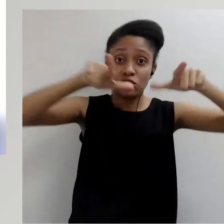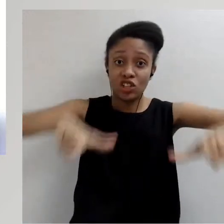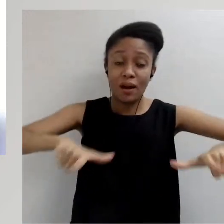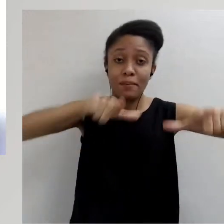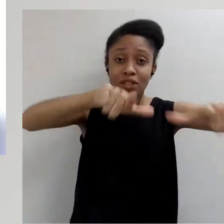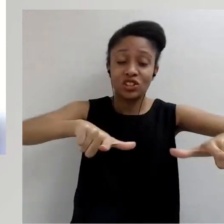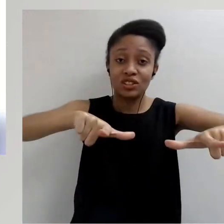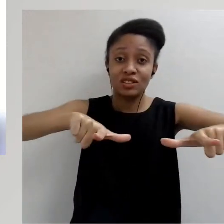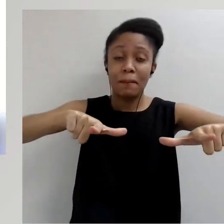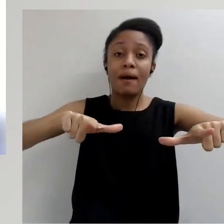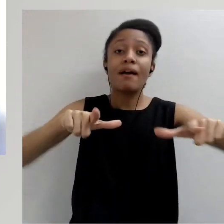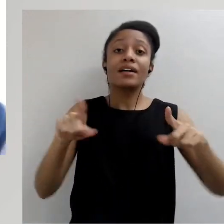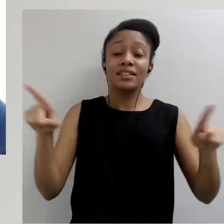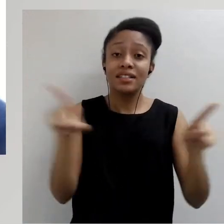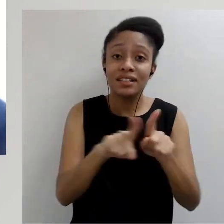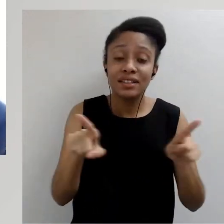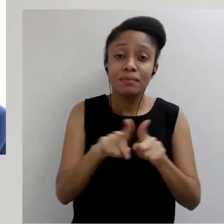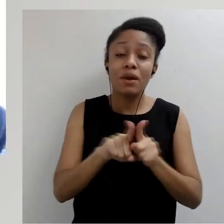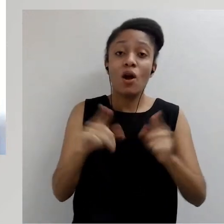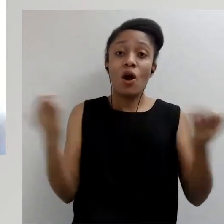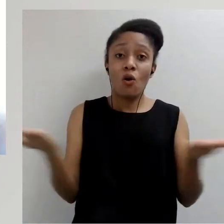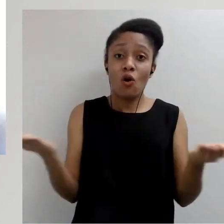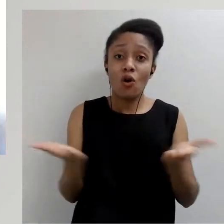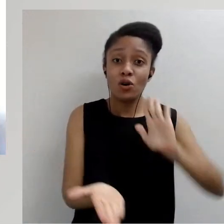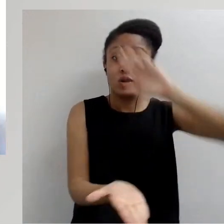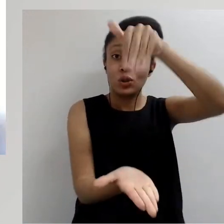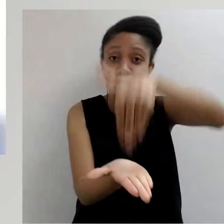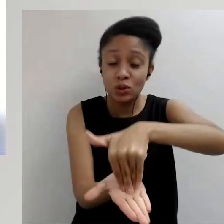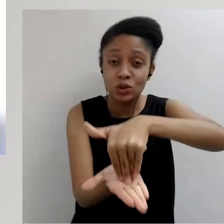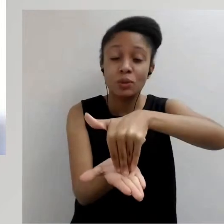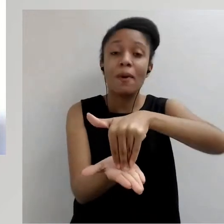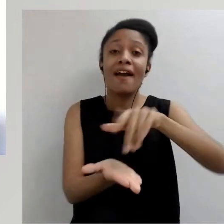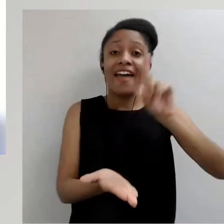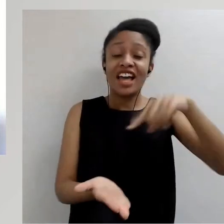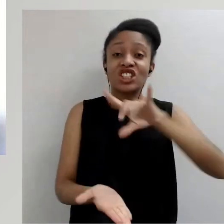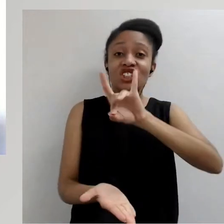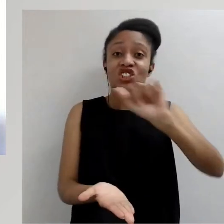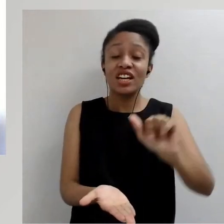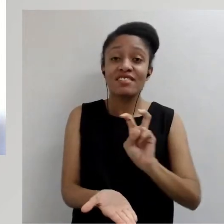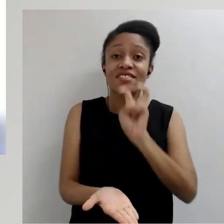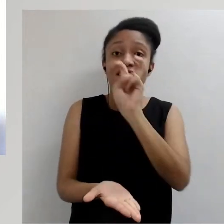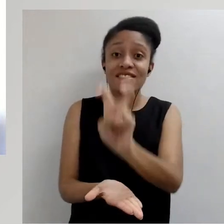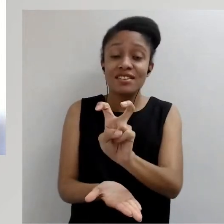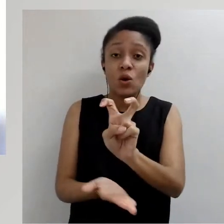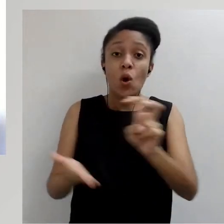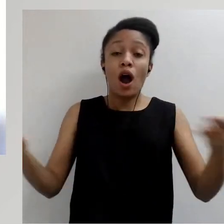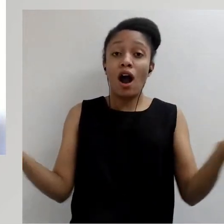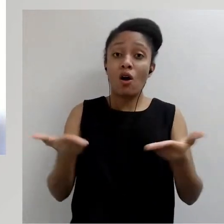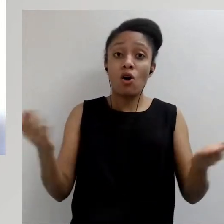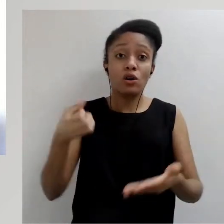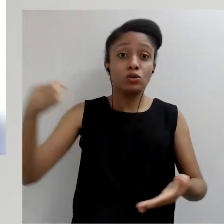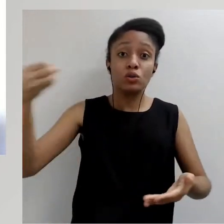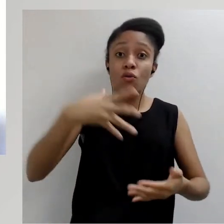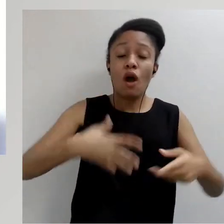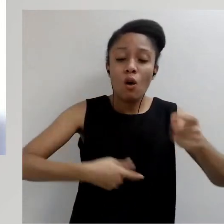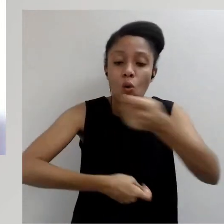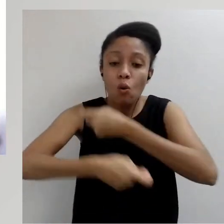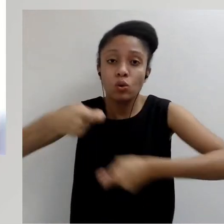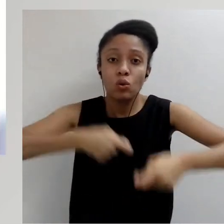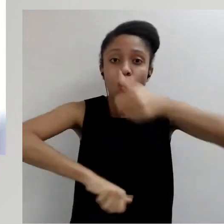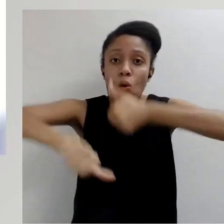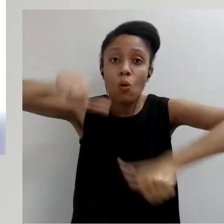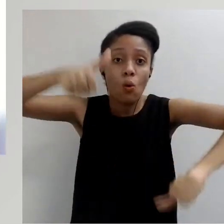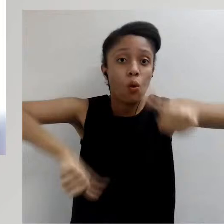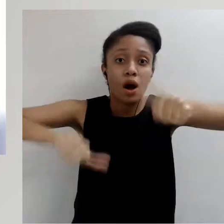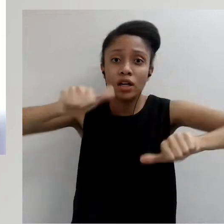put everything in machines, and lately we are having something that will be delivered on the next 5, a